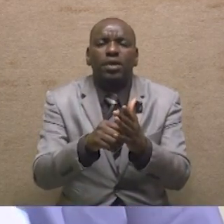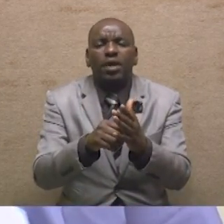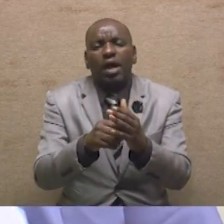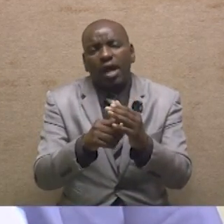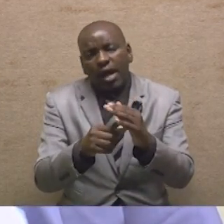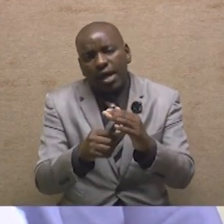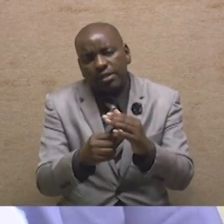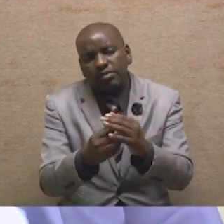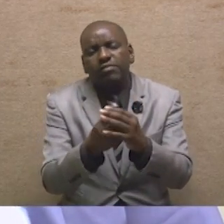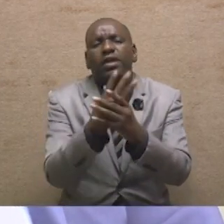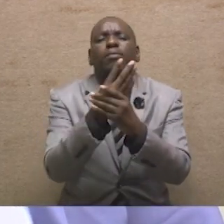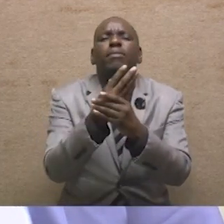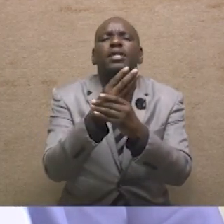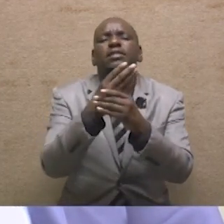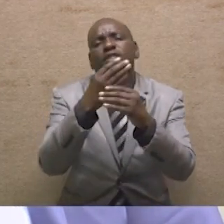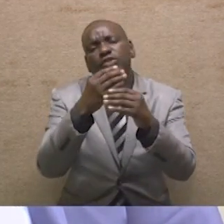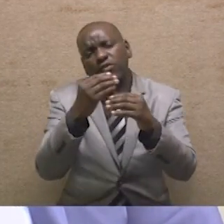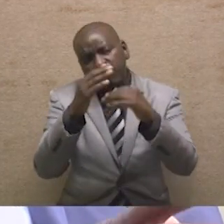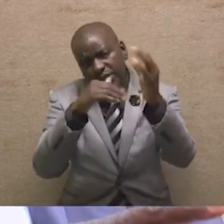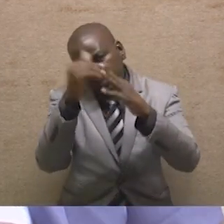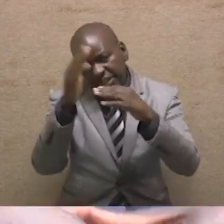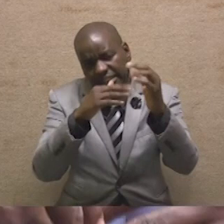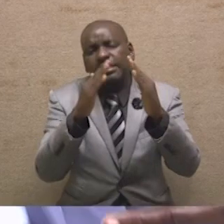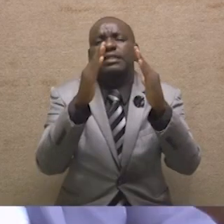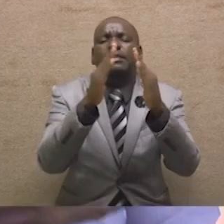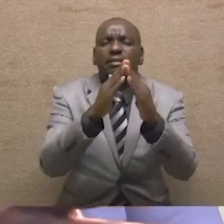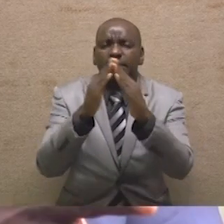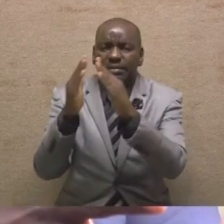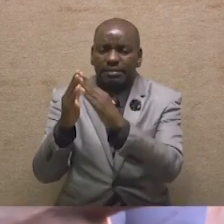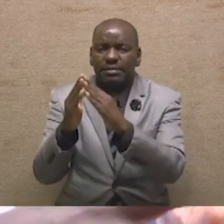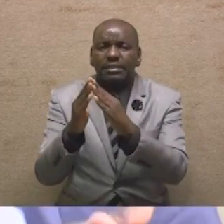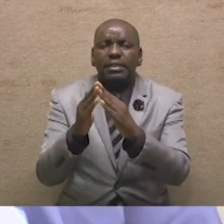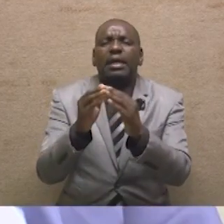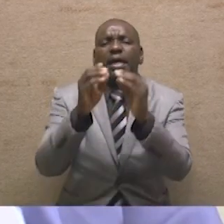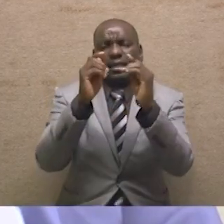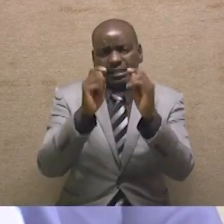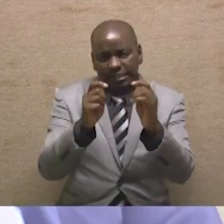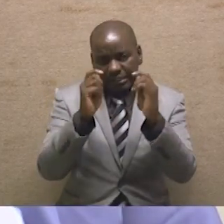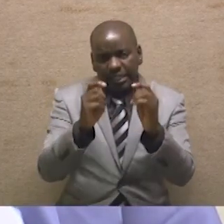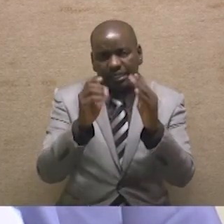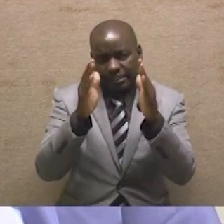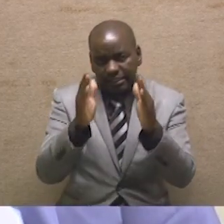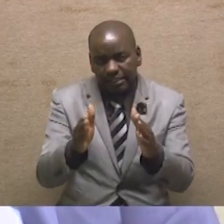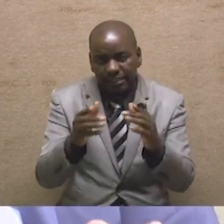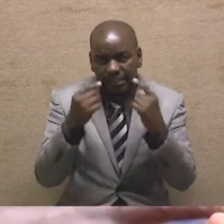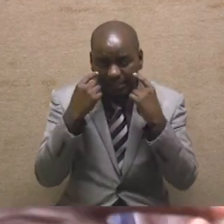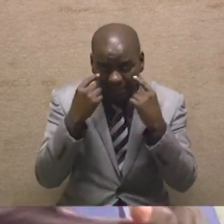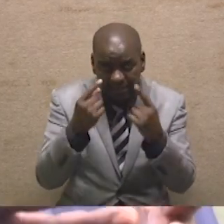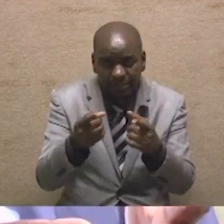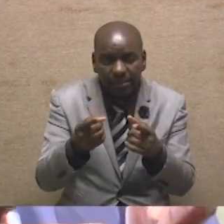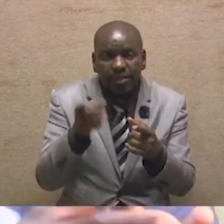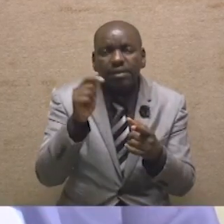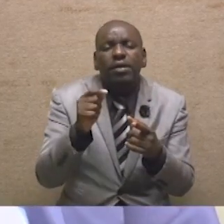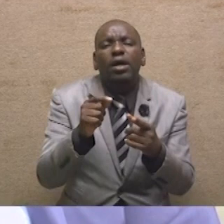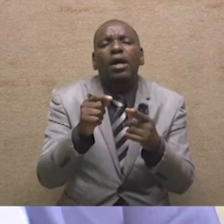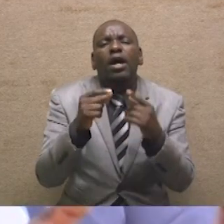development in infrastructure, minimum staffing levels, adherence to